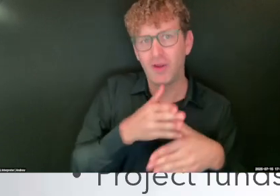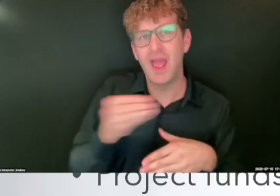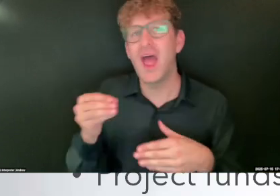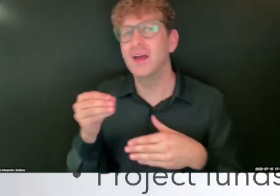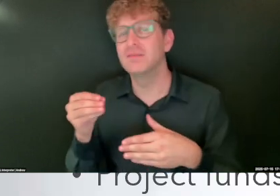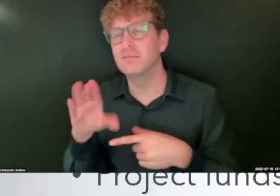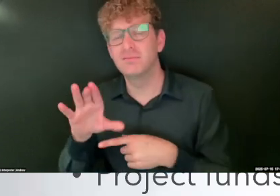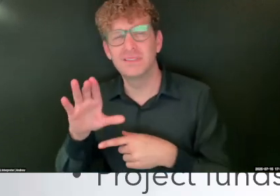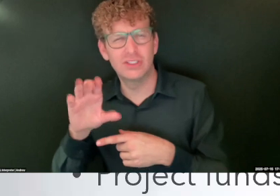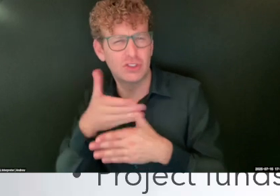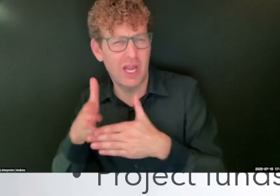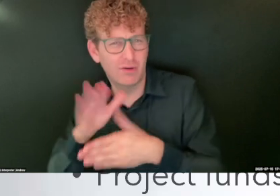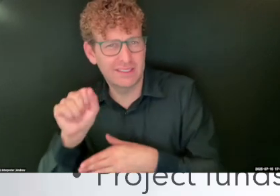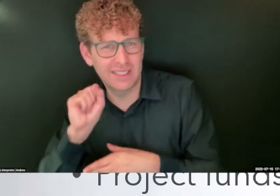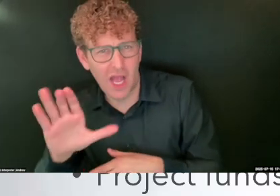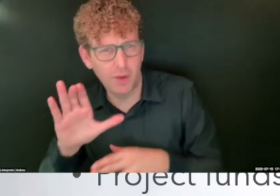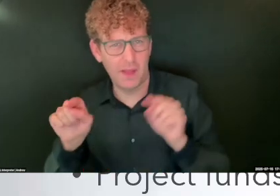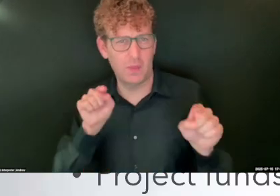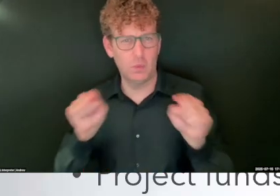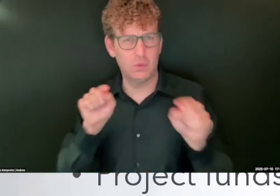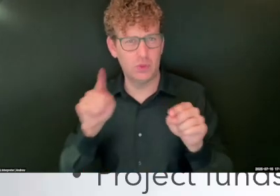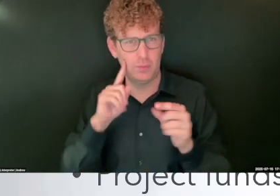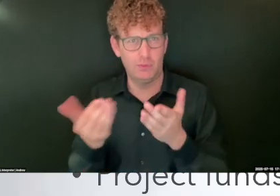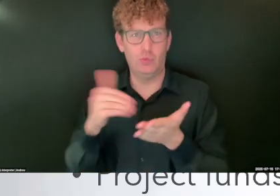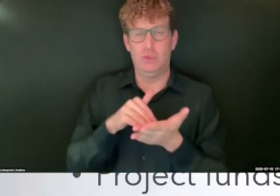involvement comes to a close. Next slide, please.